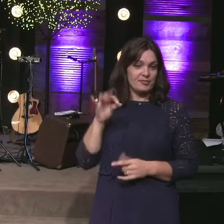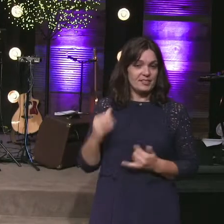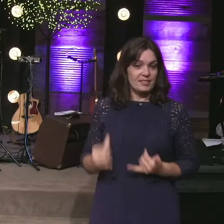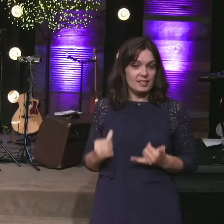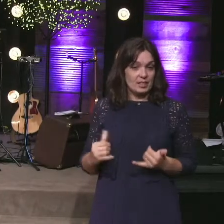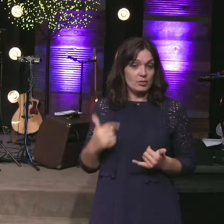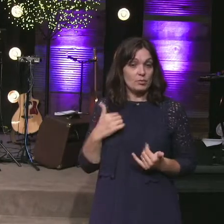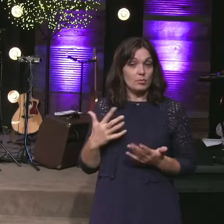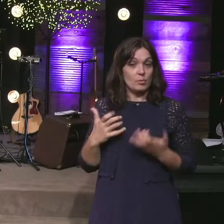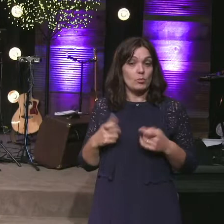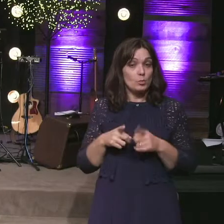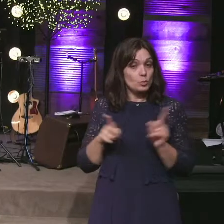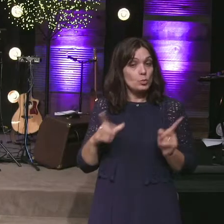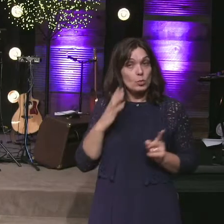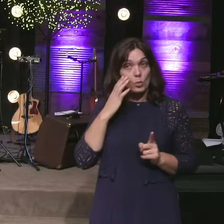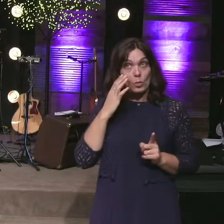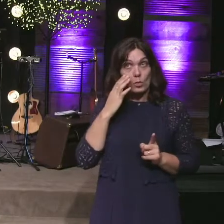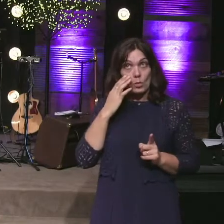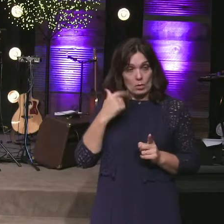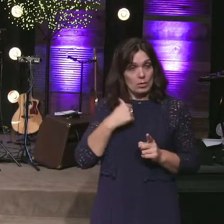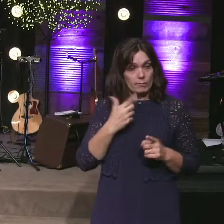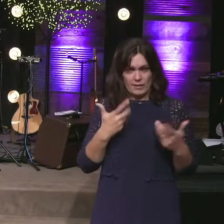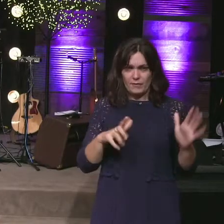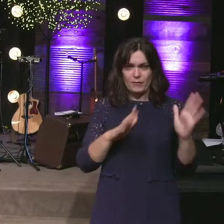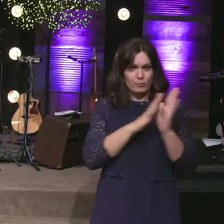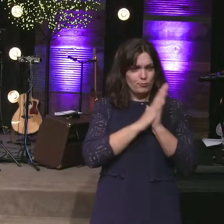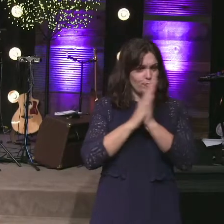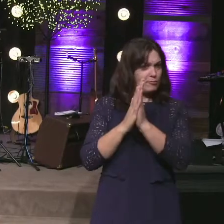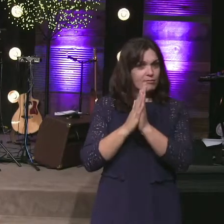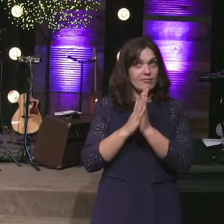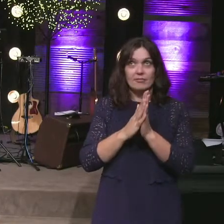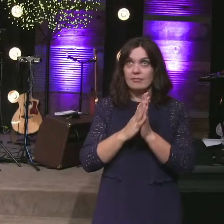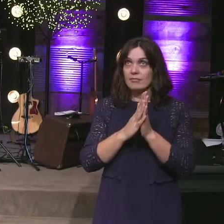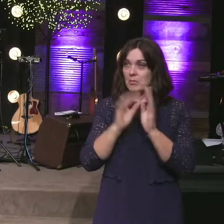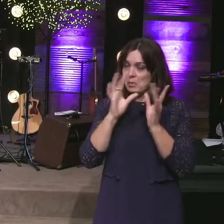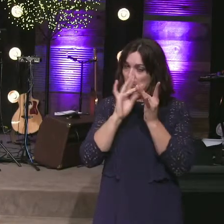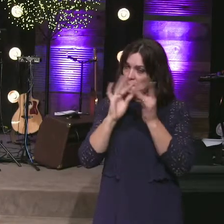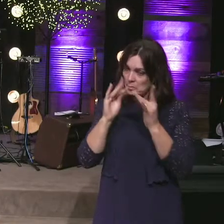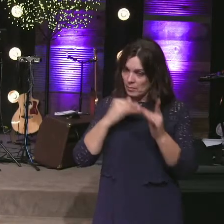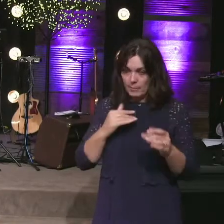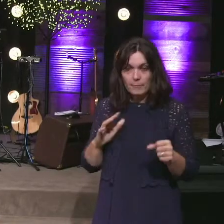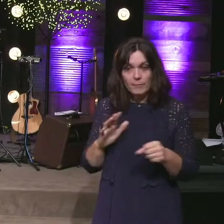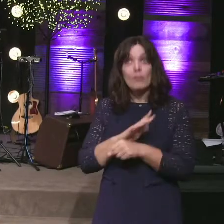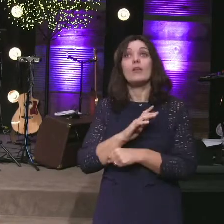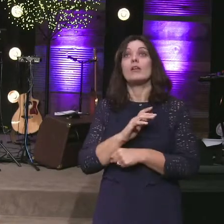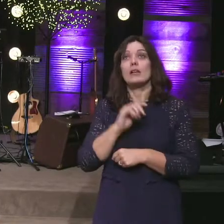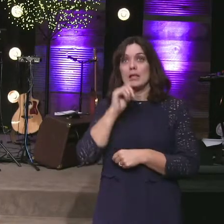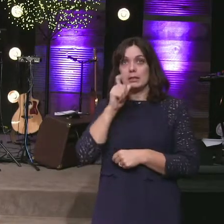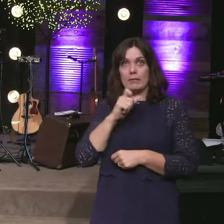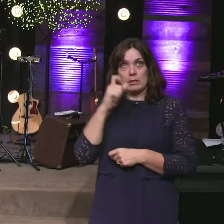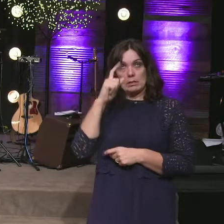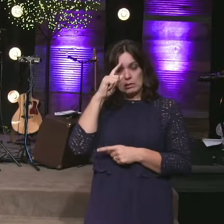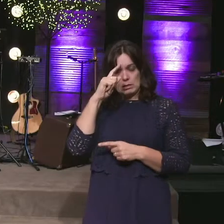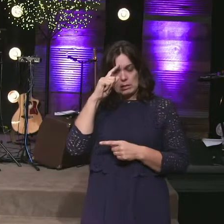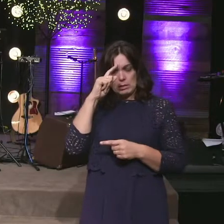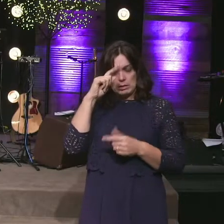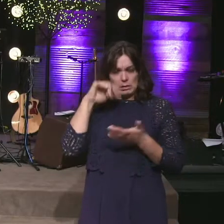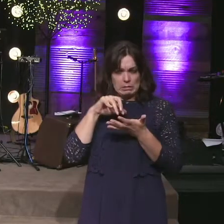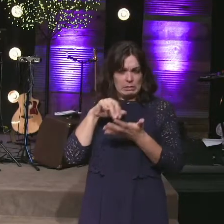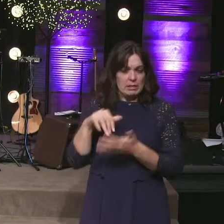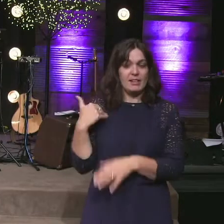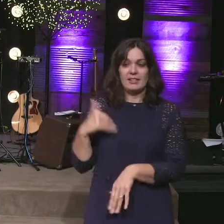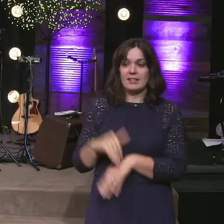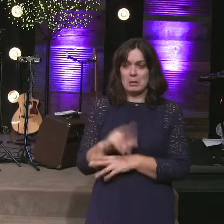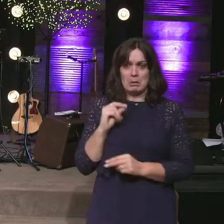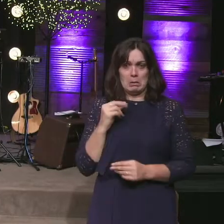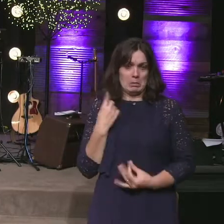you to know that I'm prayed up, and I'm full of the Word. I didn't have to cram like last night. Oh, my gosh, what am I going